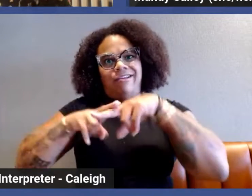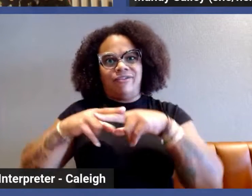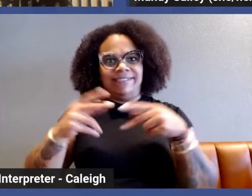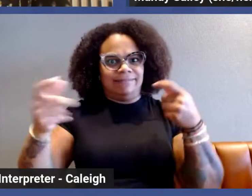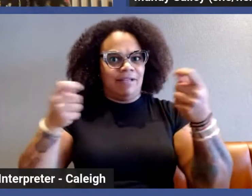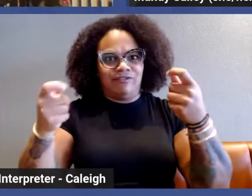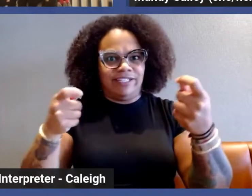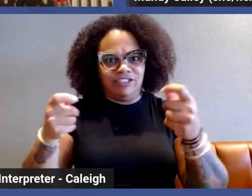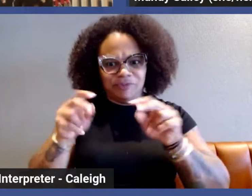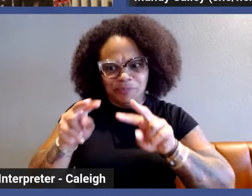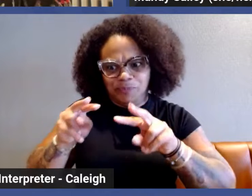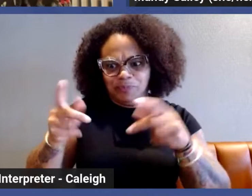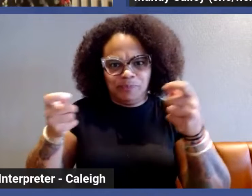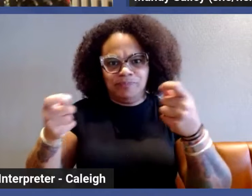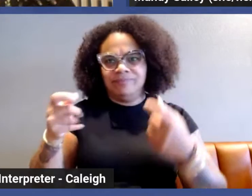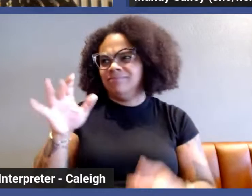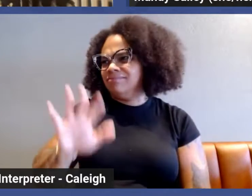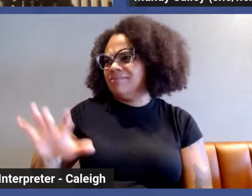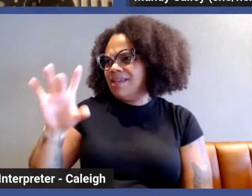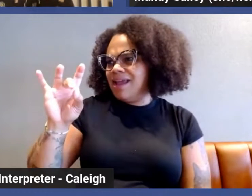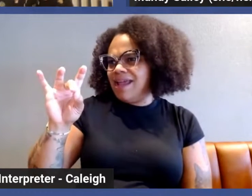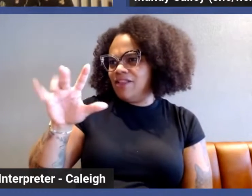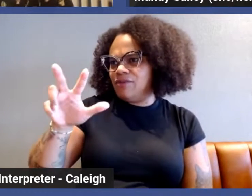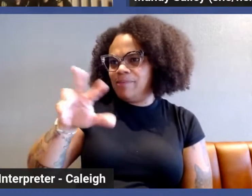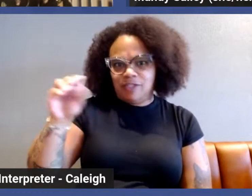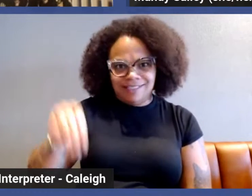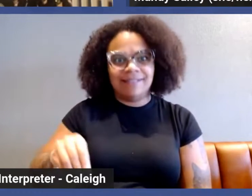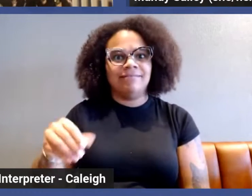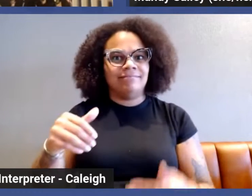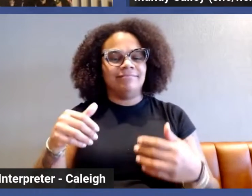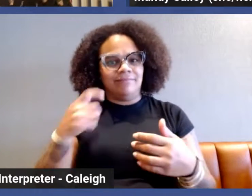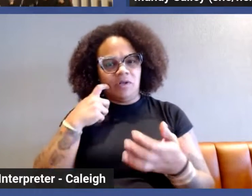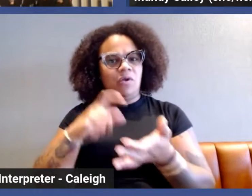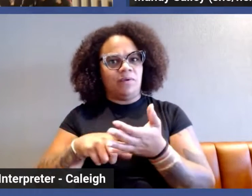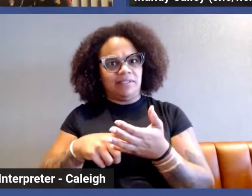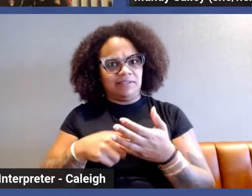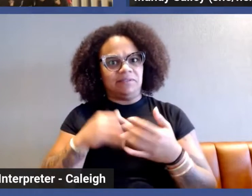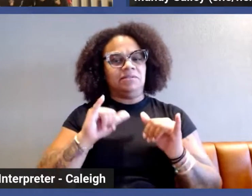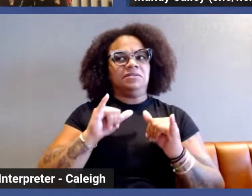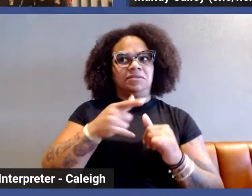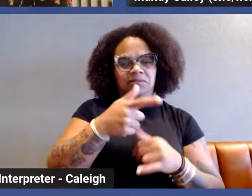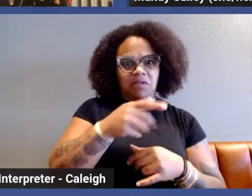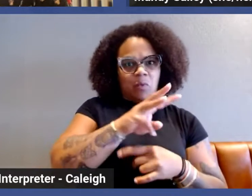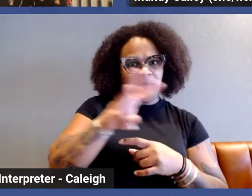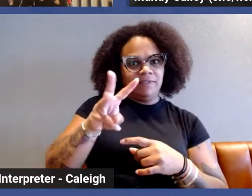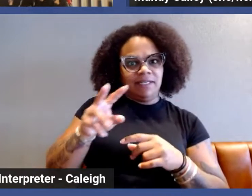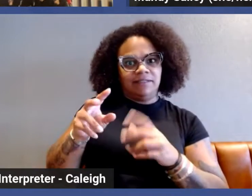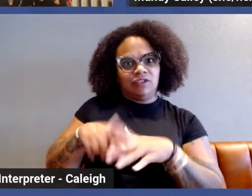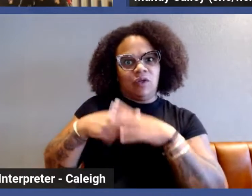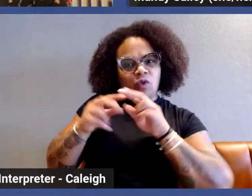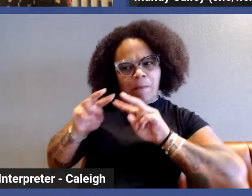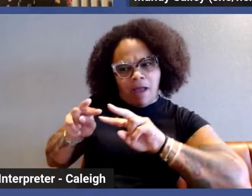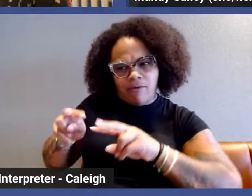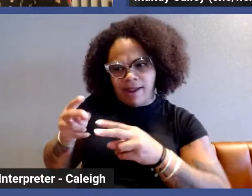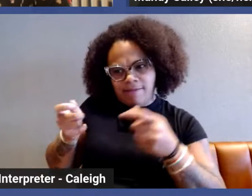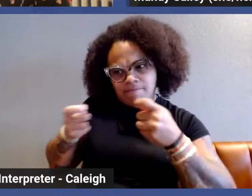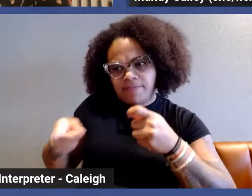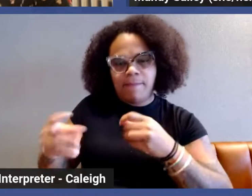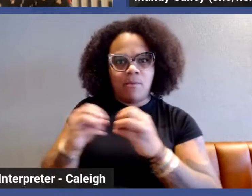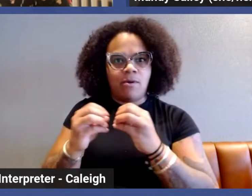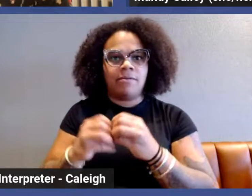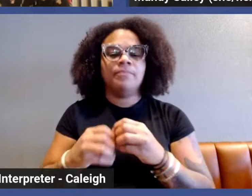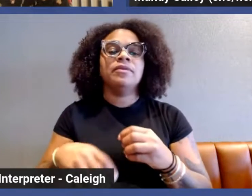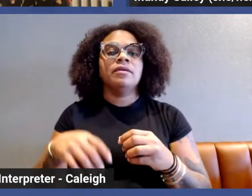83% had some kind of moderation. And the types of moderation that people were noticing the most was really more like